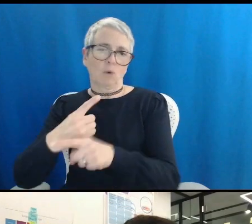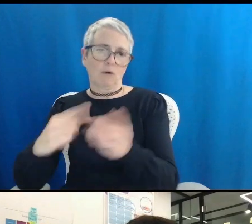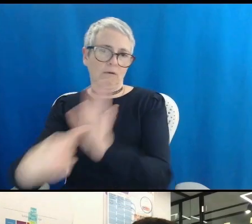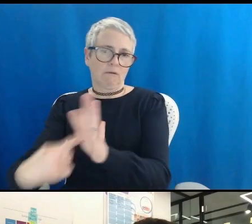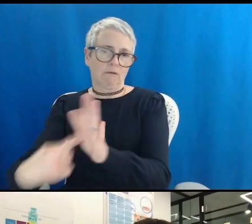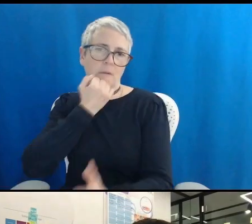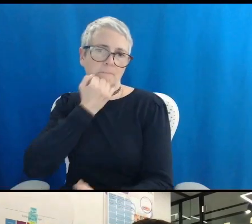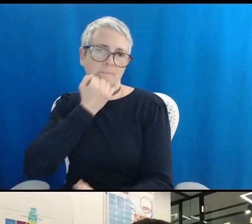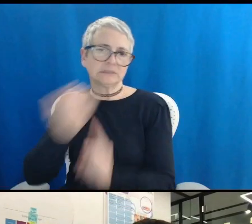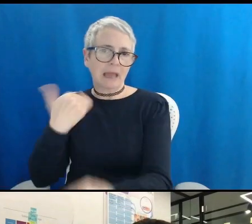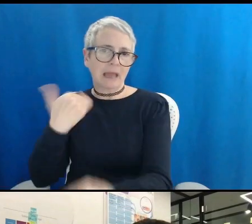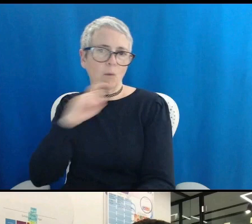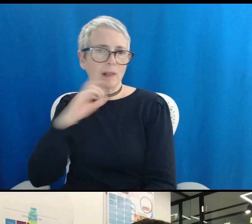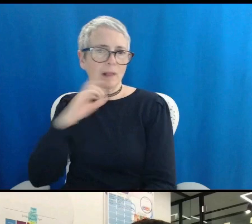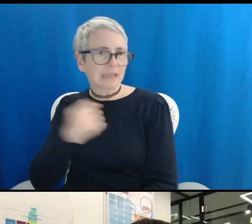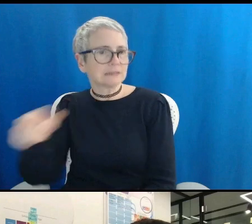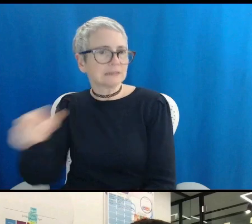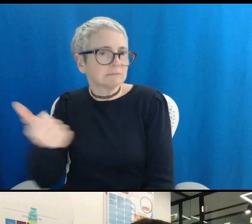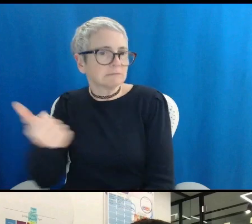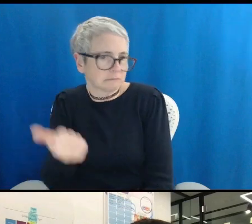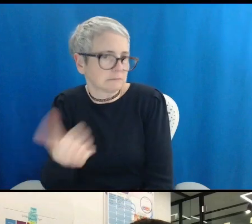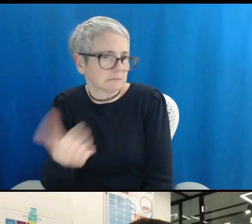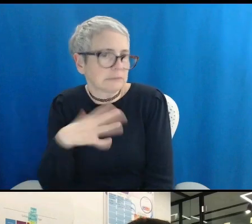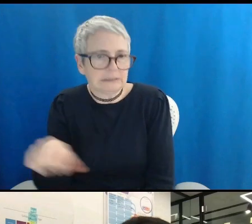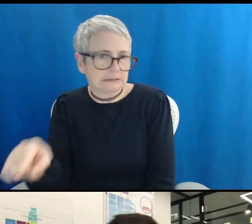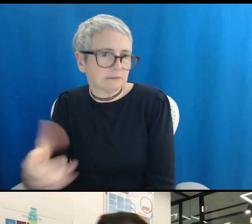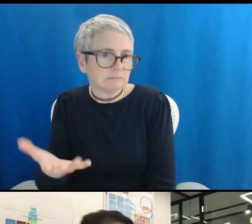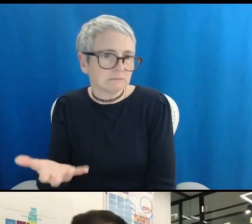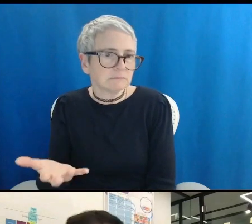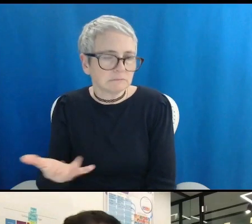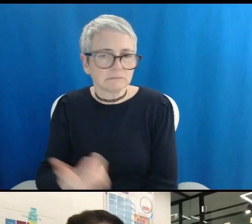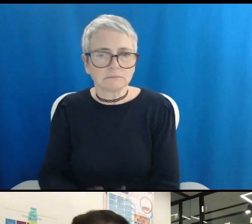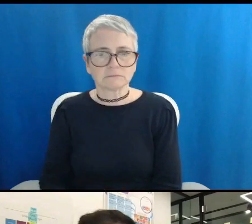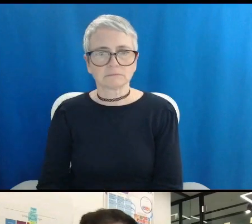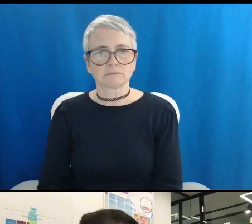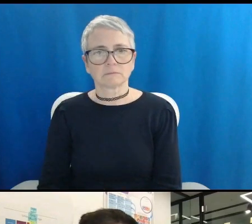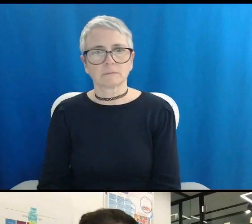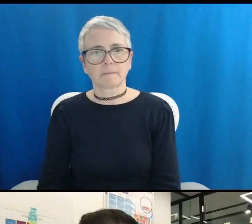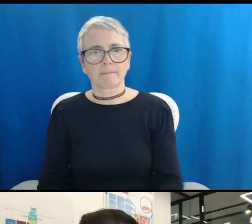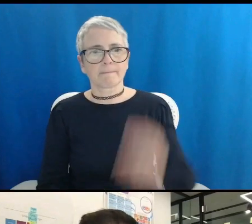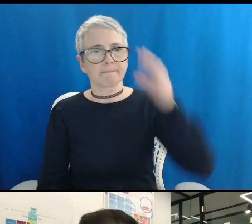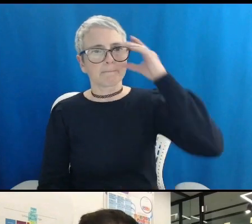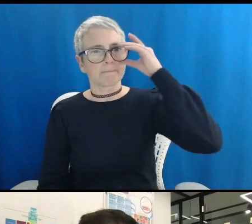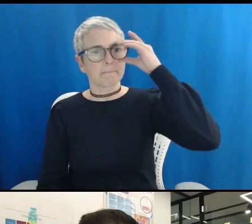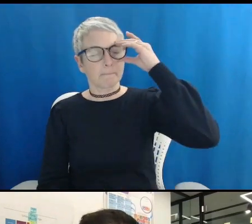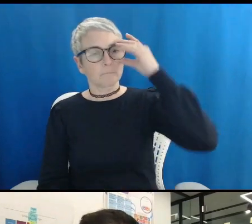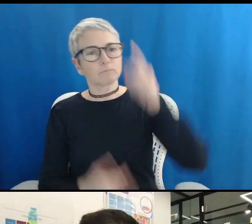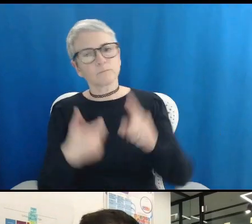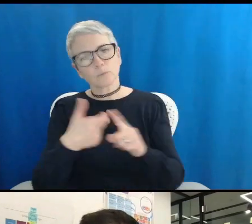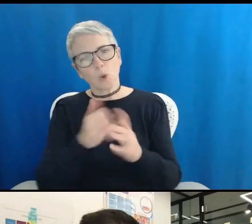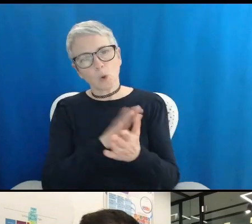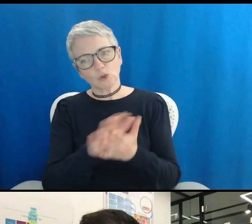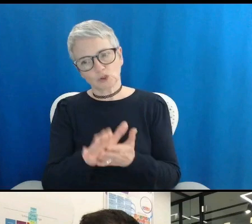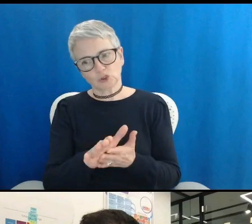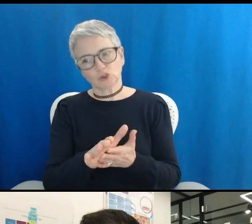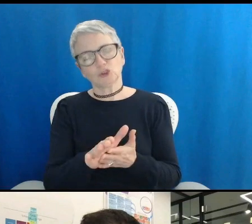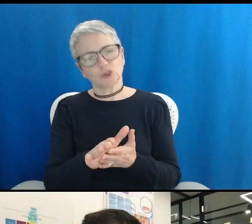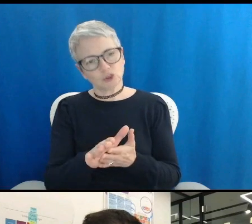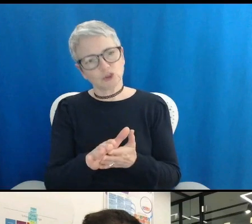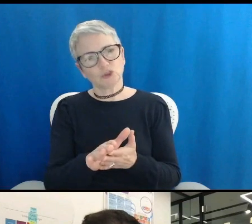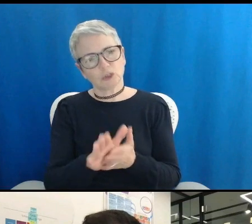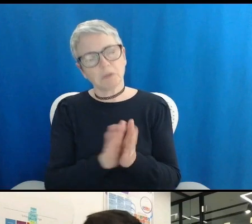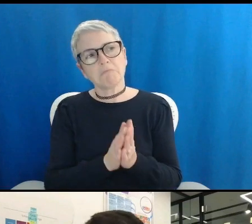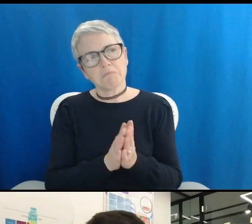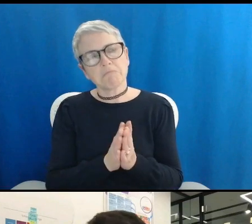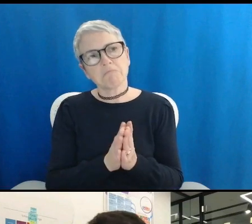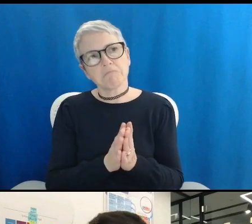unfortunately, we do have this duality that is necessary. But just following on from Cathy's great point, I saw